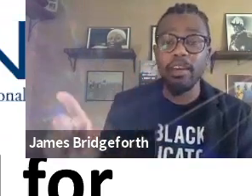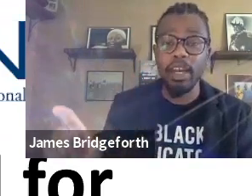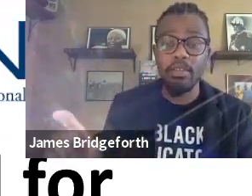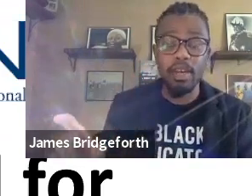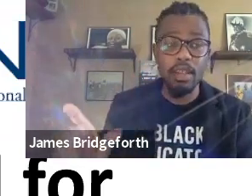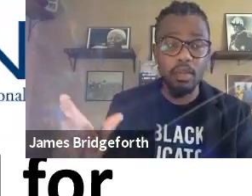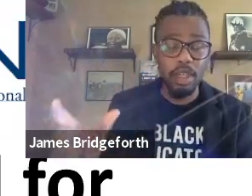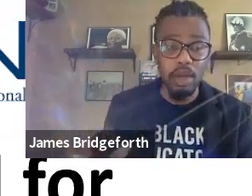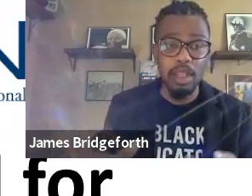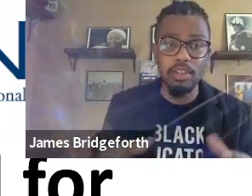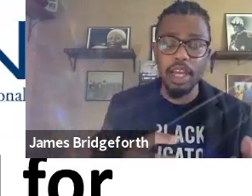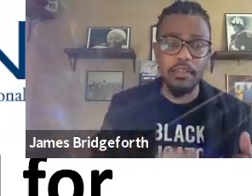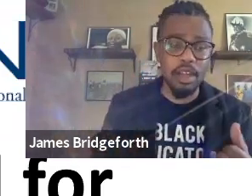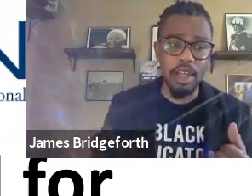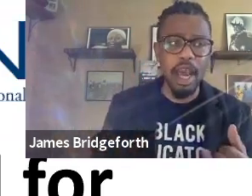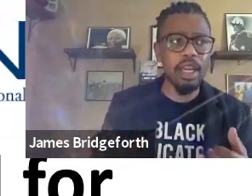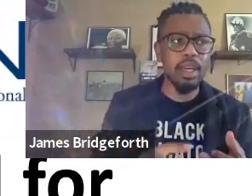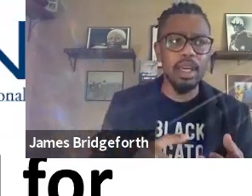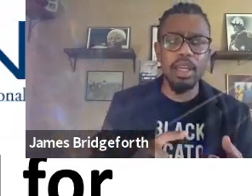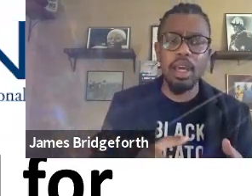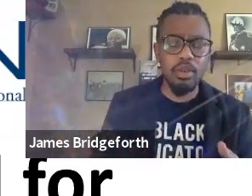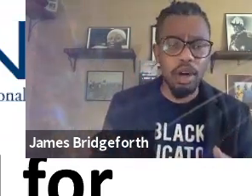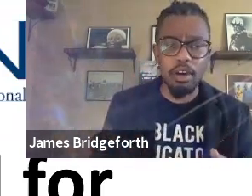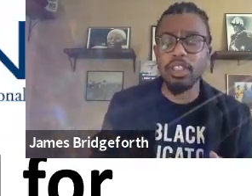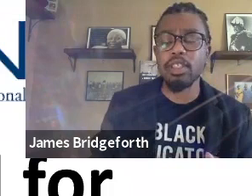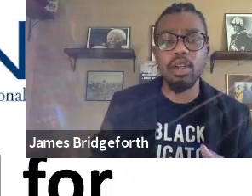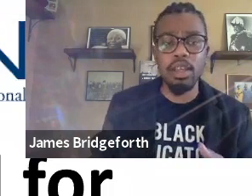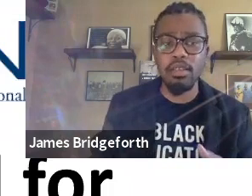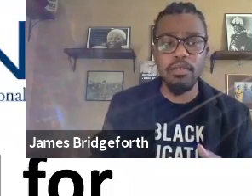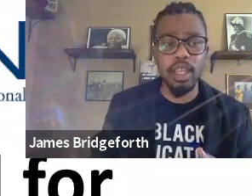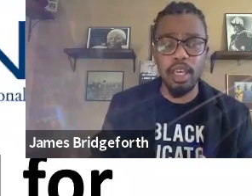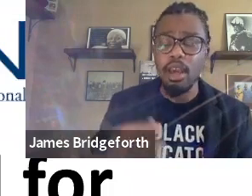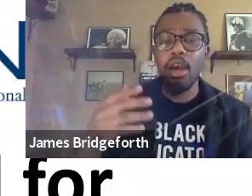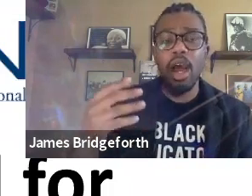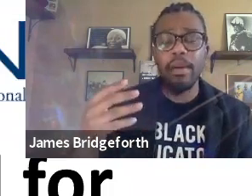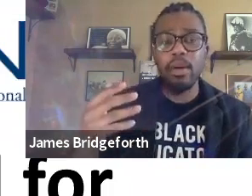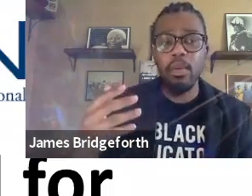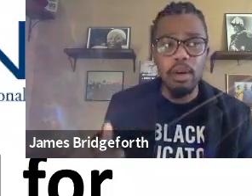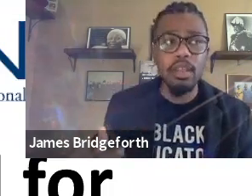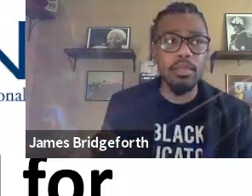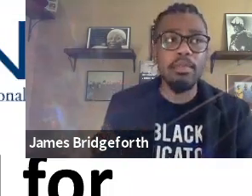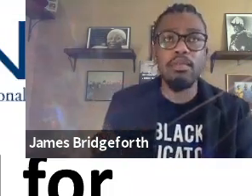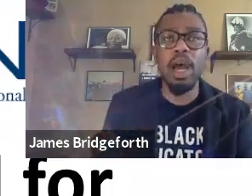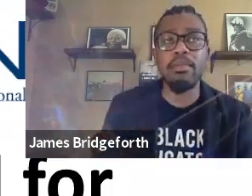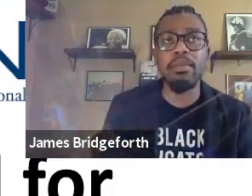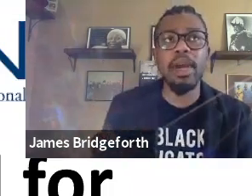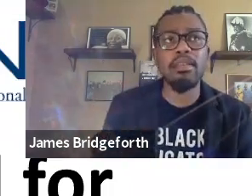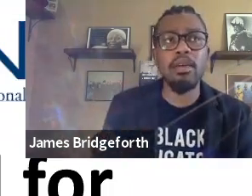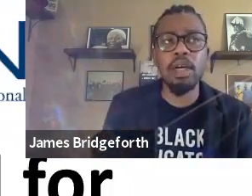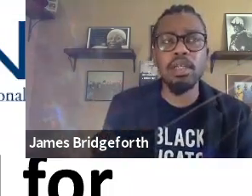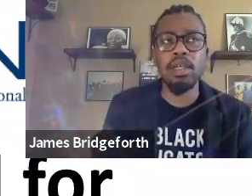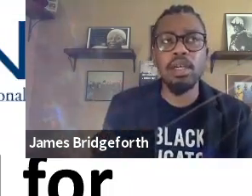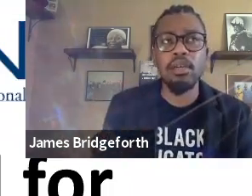for Black grad students and we're dealing with trying to fix the academy and do our own research and all these different things, we know that sometimes people